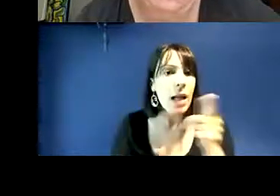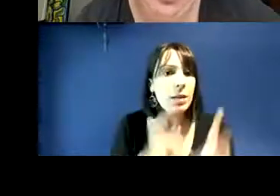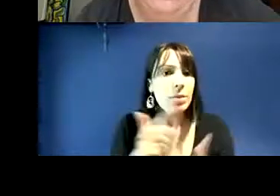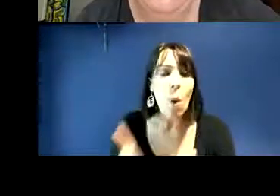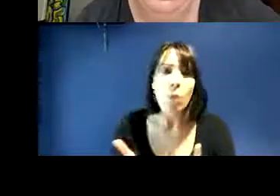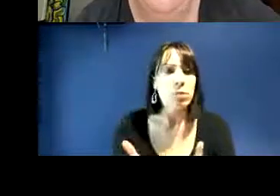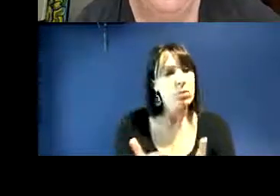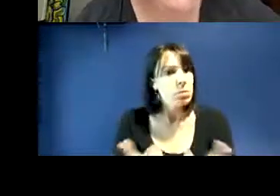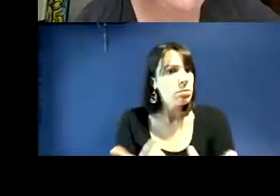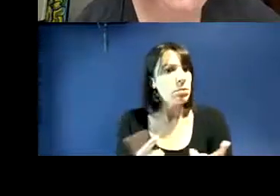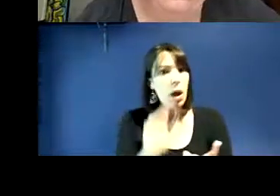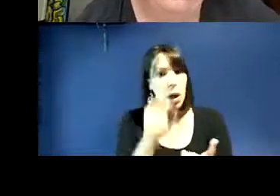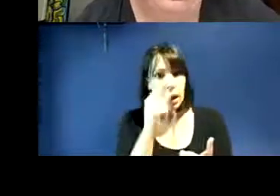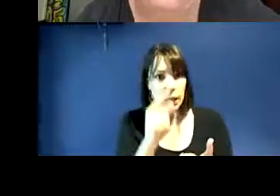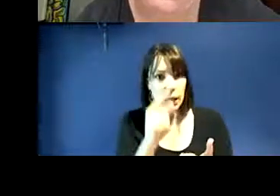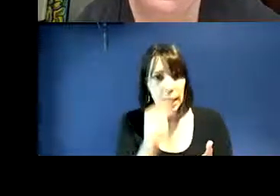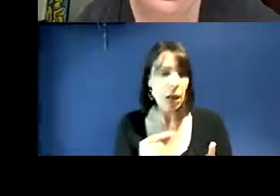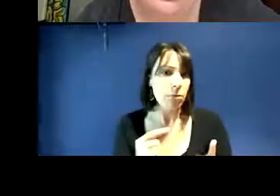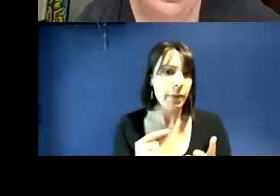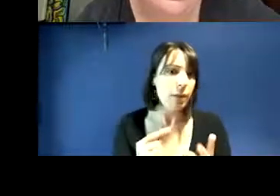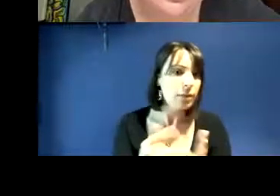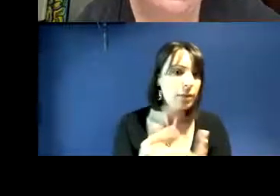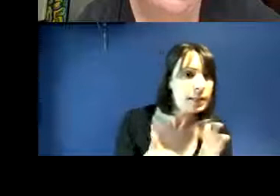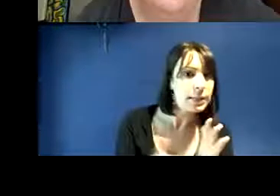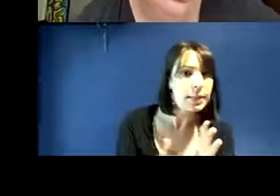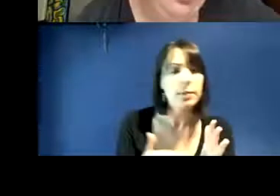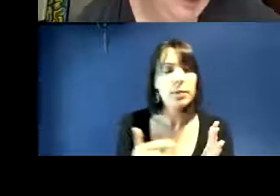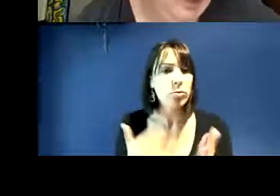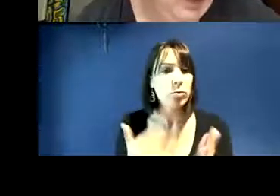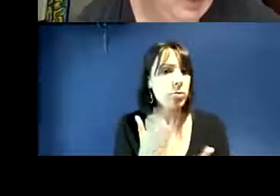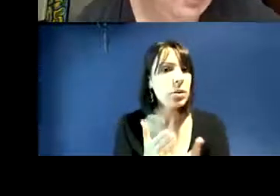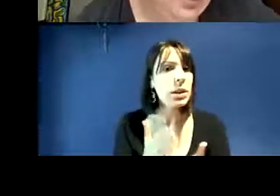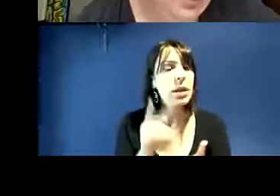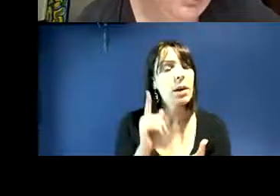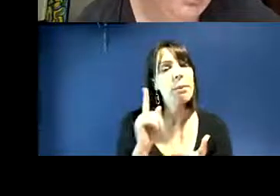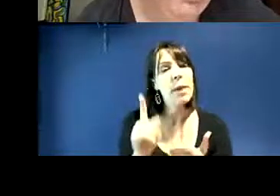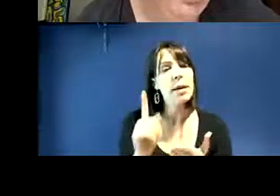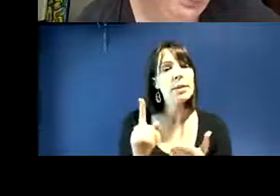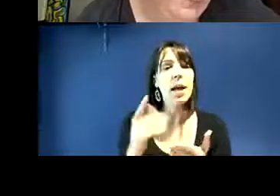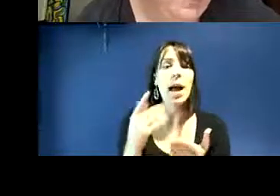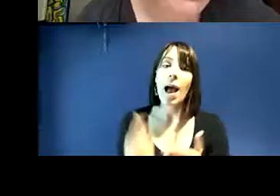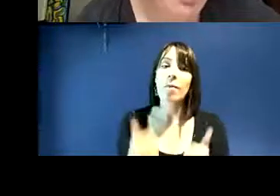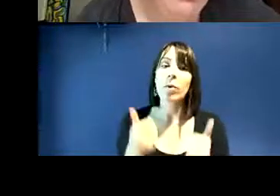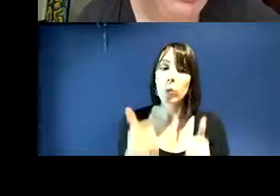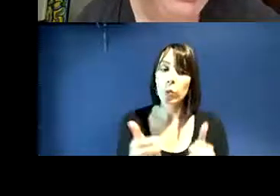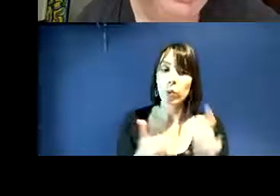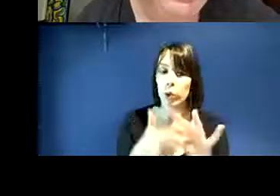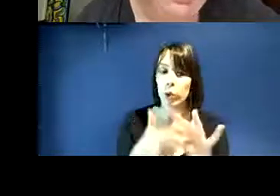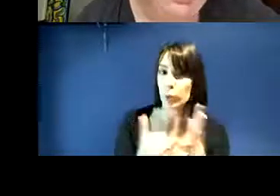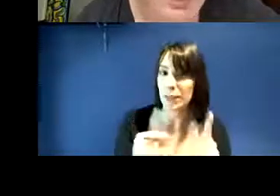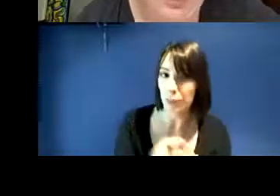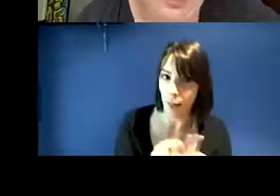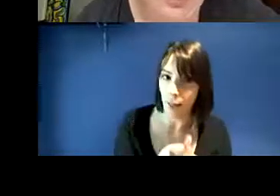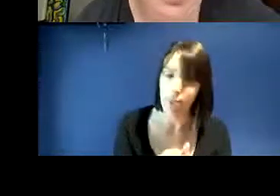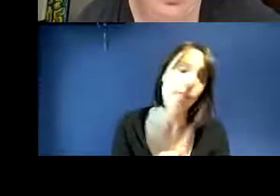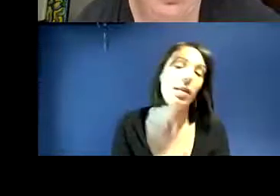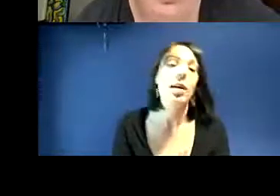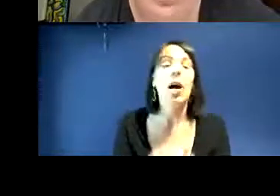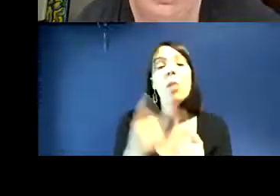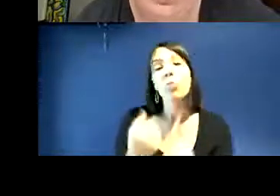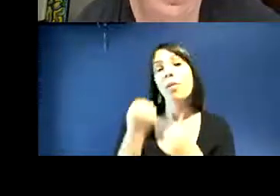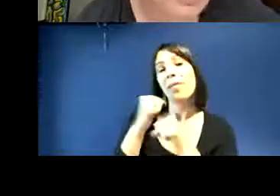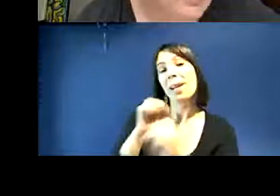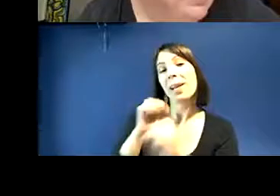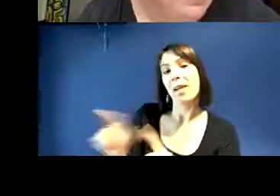what drives violence against women with disabilities, there is good news here too. Primary prevention of violence against women